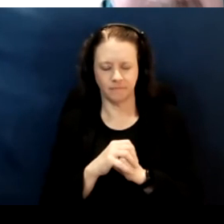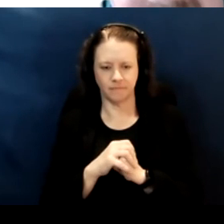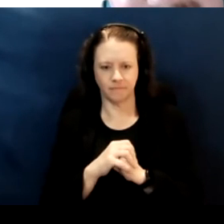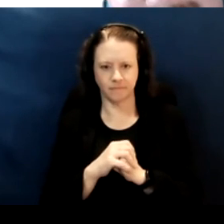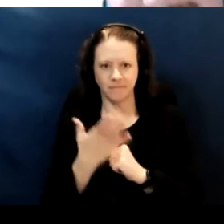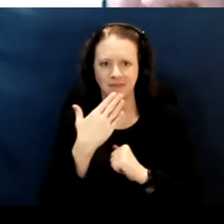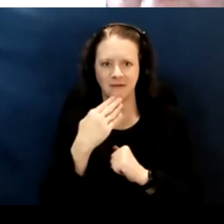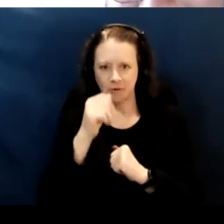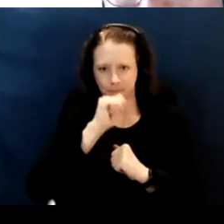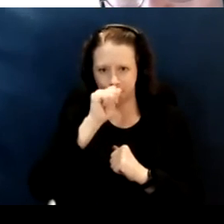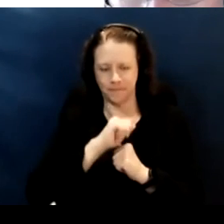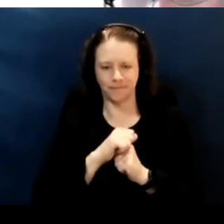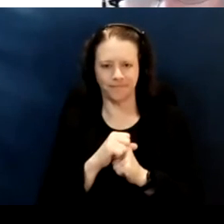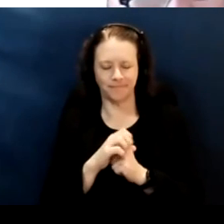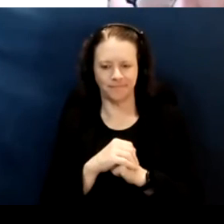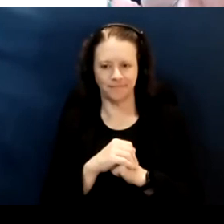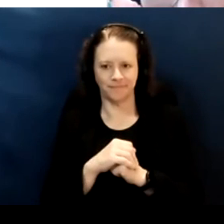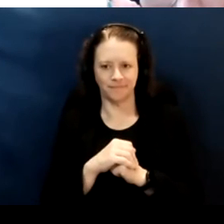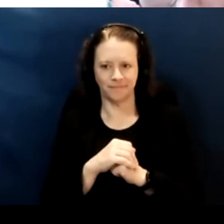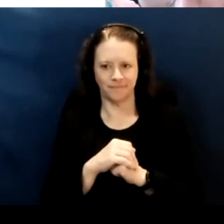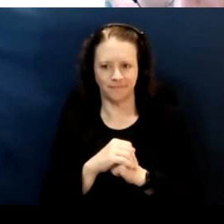Thank you for bearing with me. Thanks.